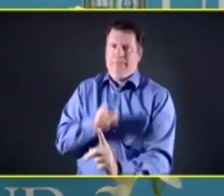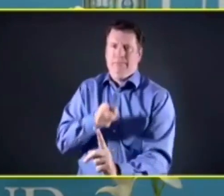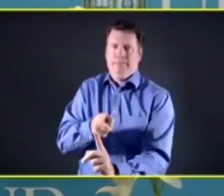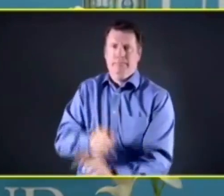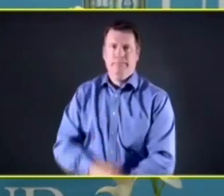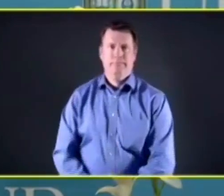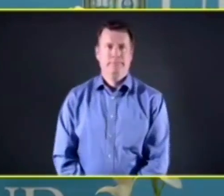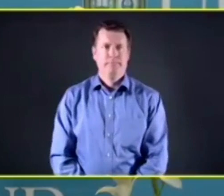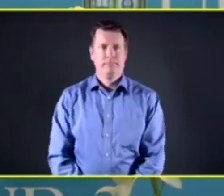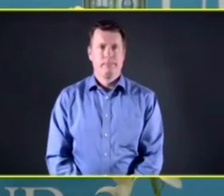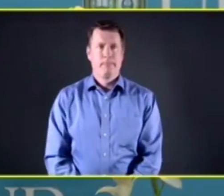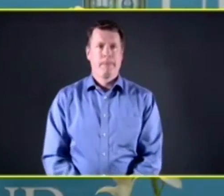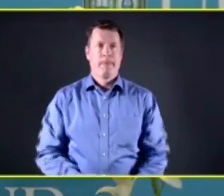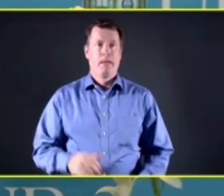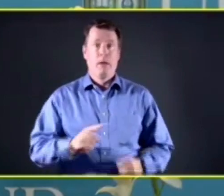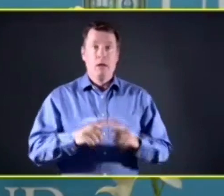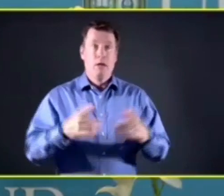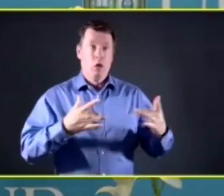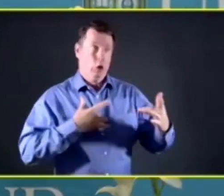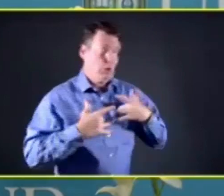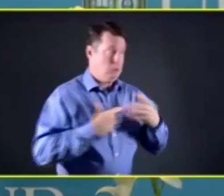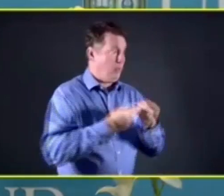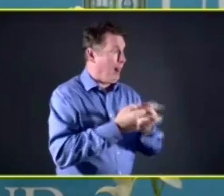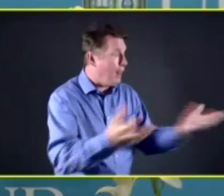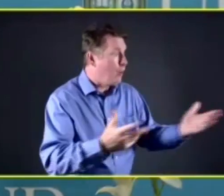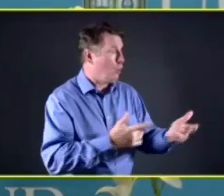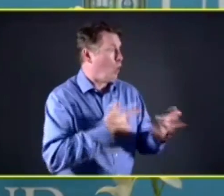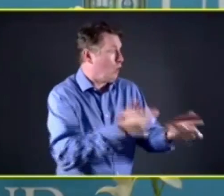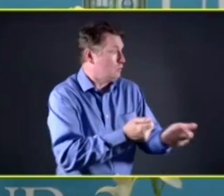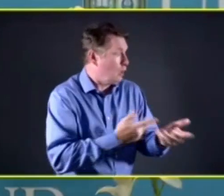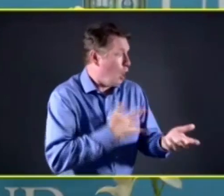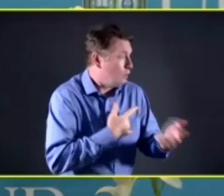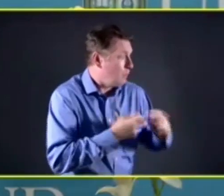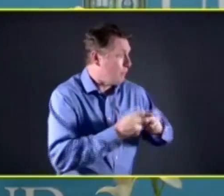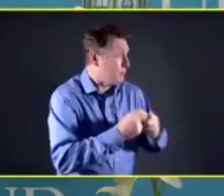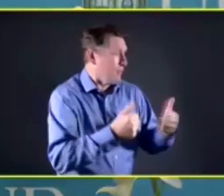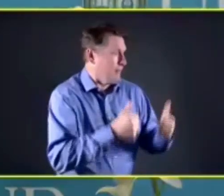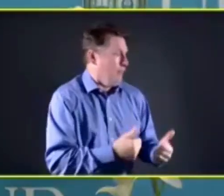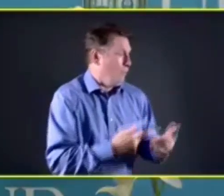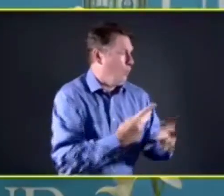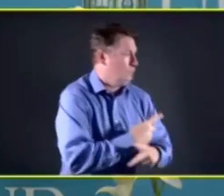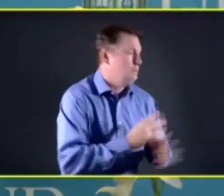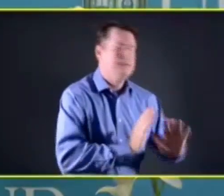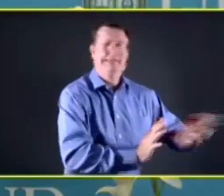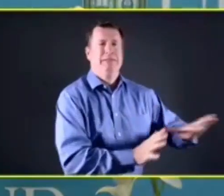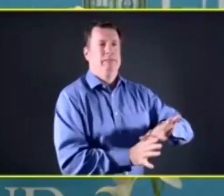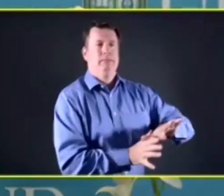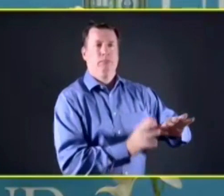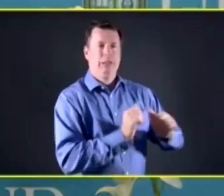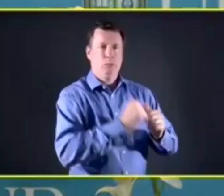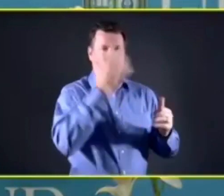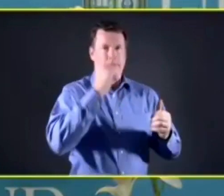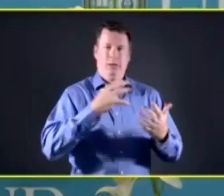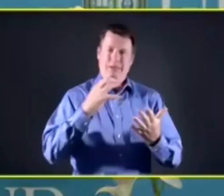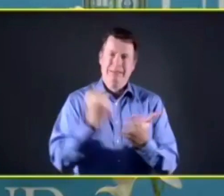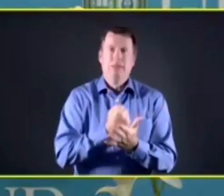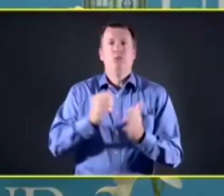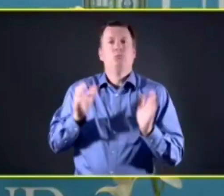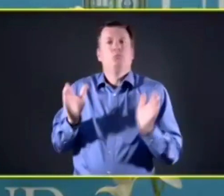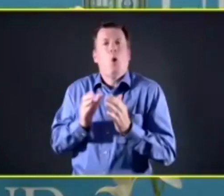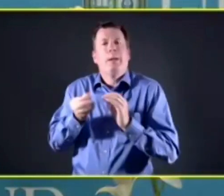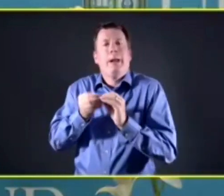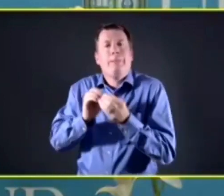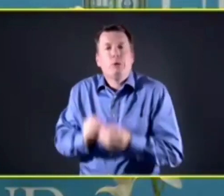people go out and, you know, and not observe them very closely. And of course, you want to know that it works too, which is the